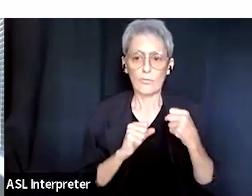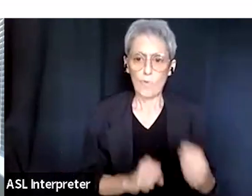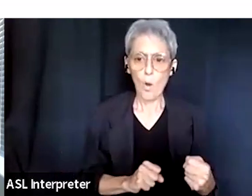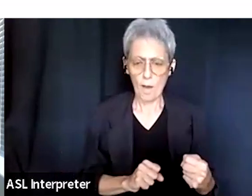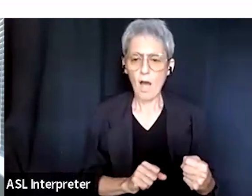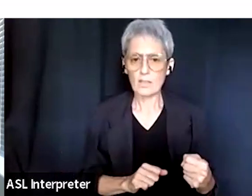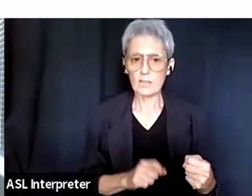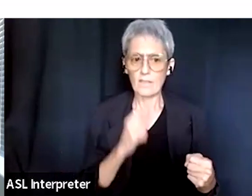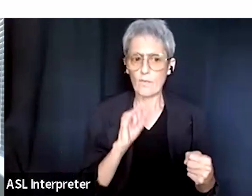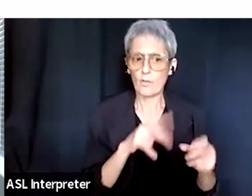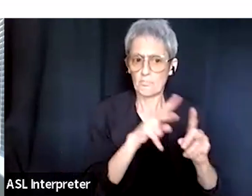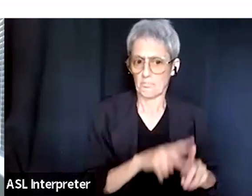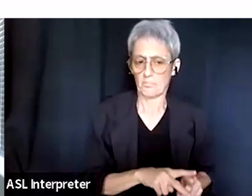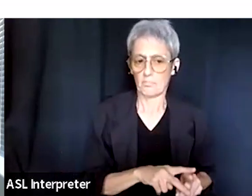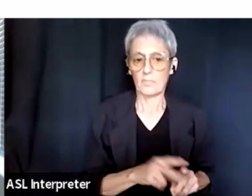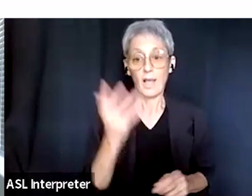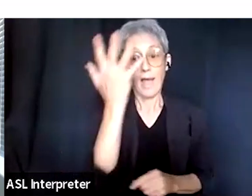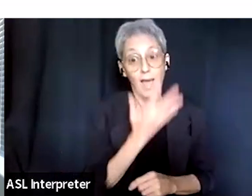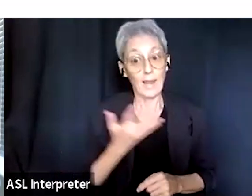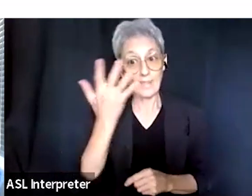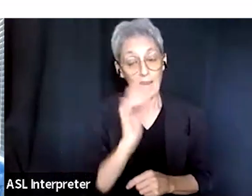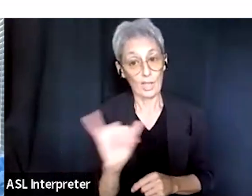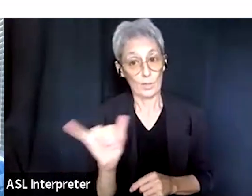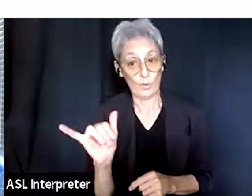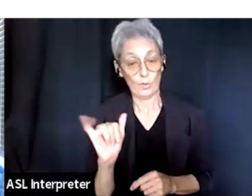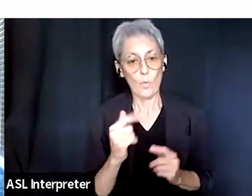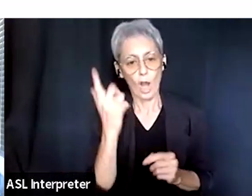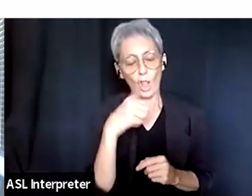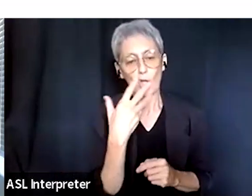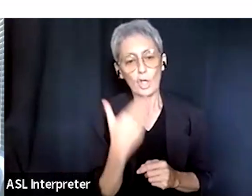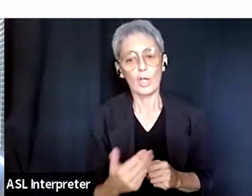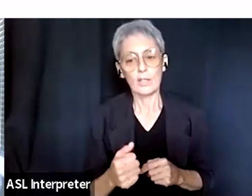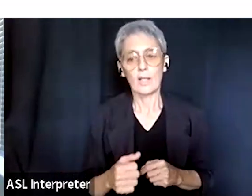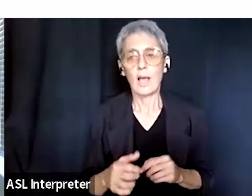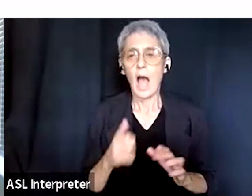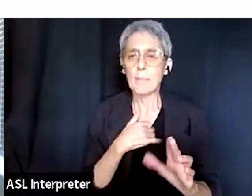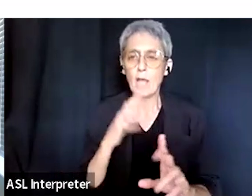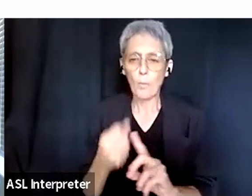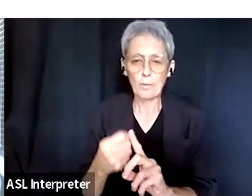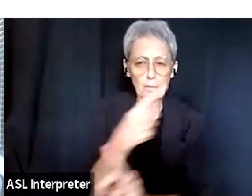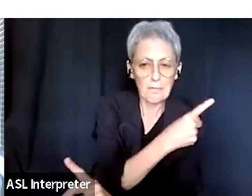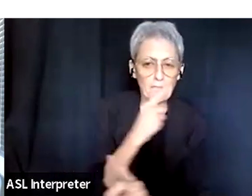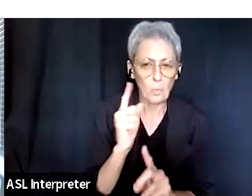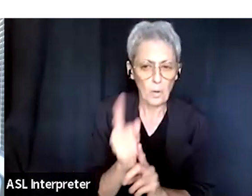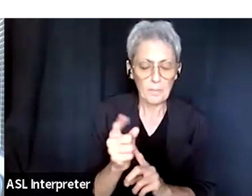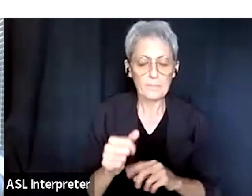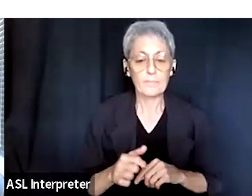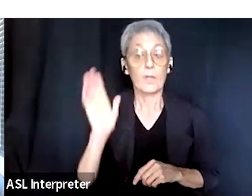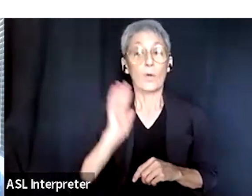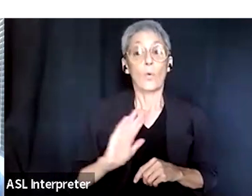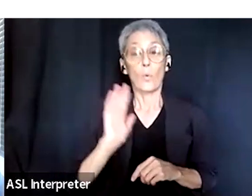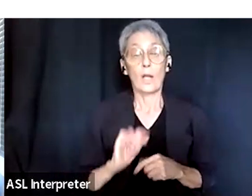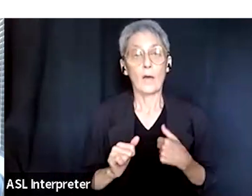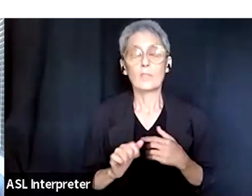be robust aesthetically. And I'm sorry if I'm going to digress momentarily. When I was, so I did